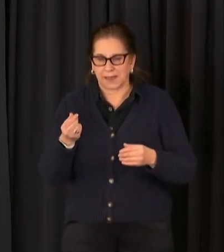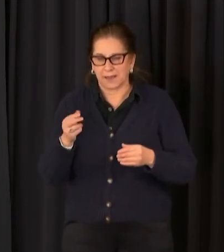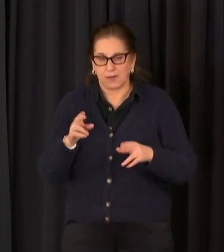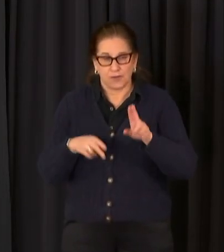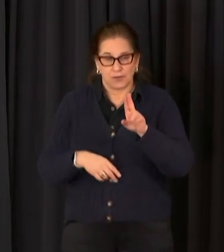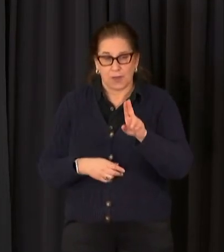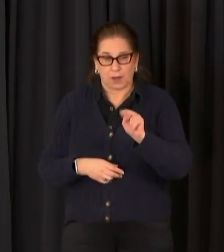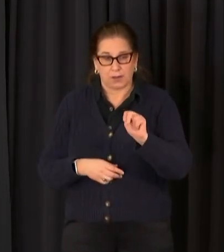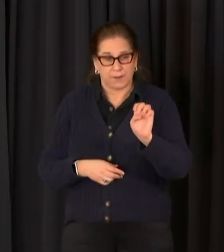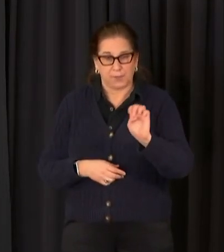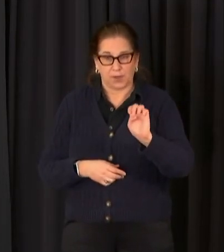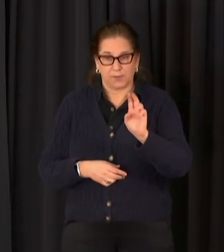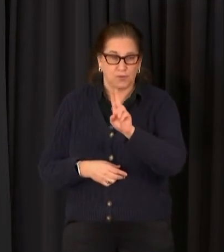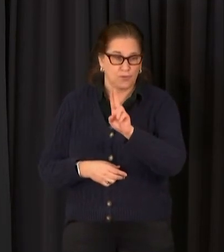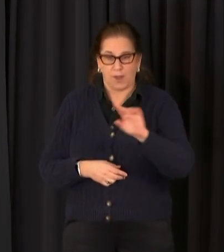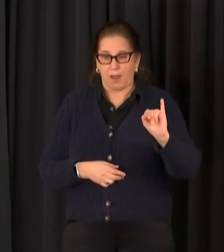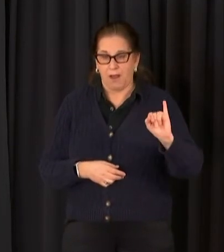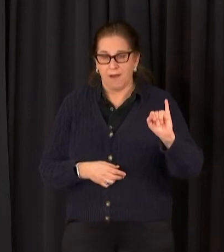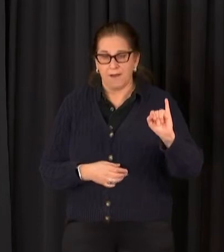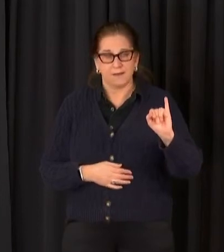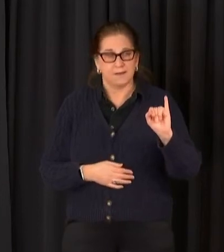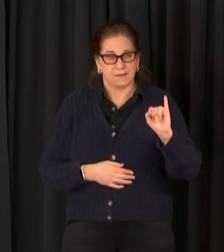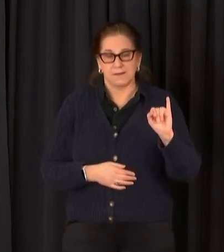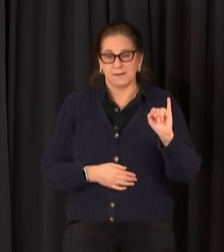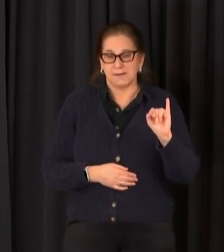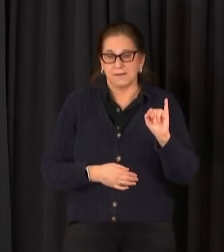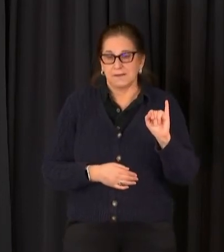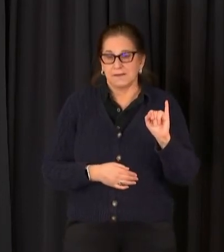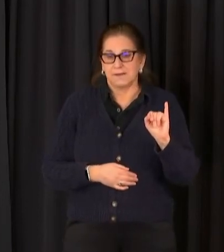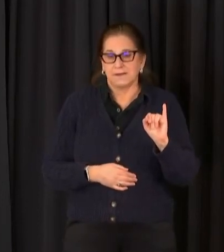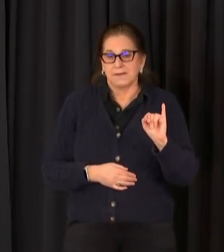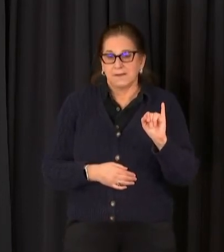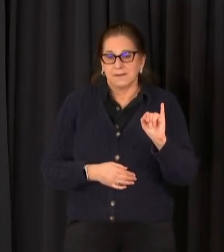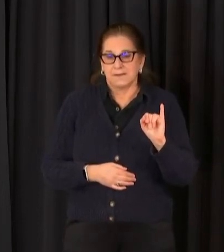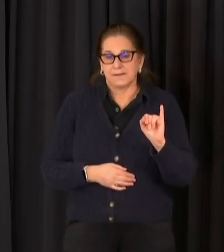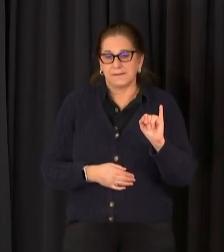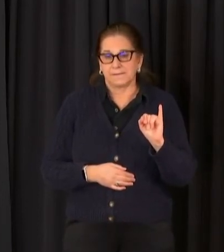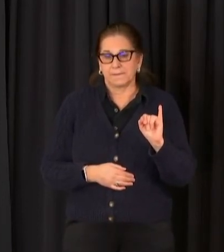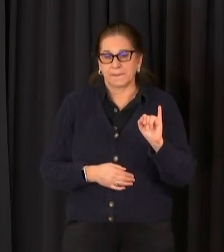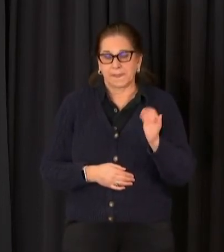program. Many of you all know that on December 27th of 2020, the